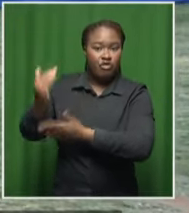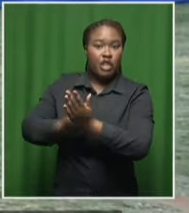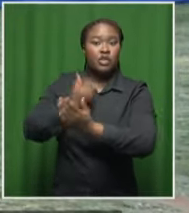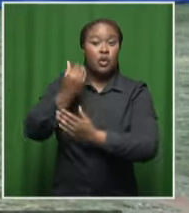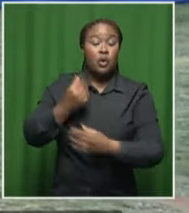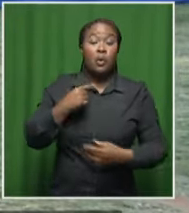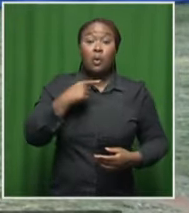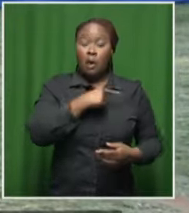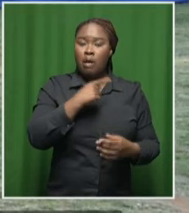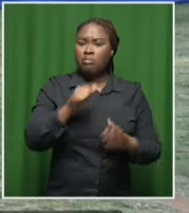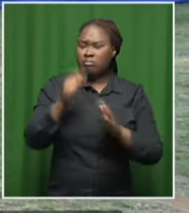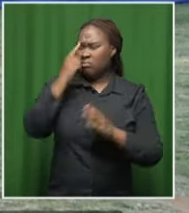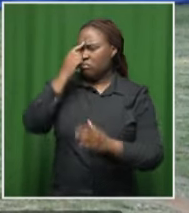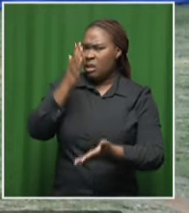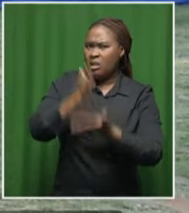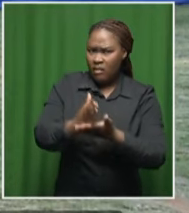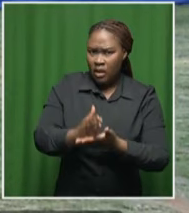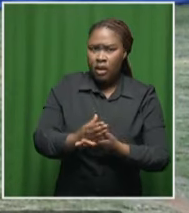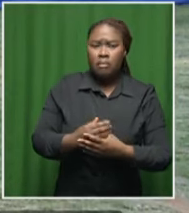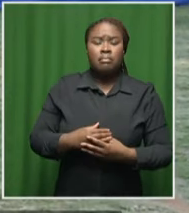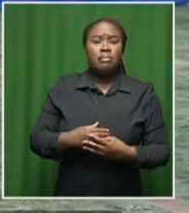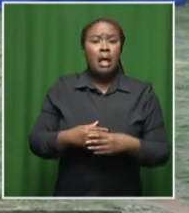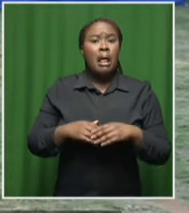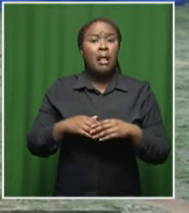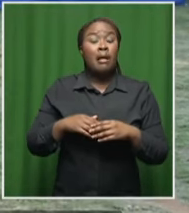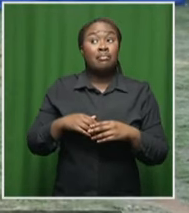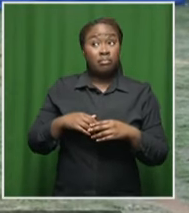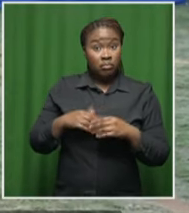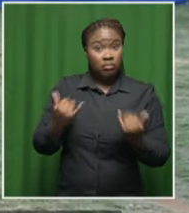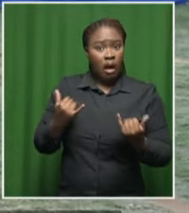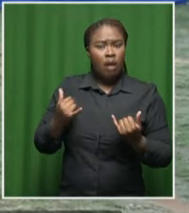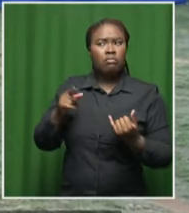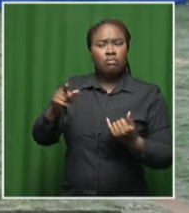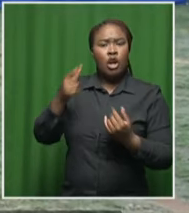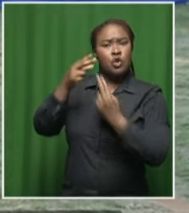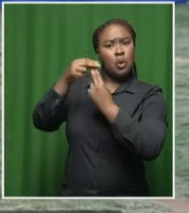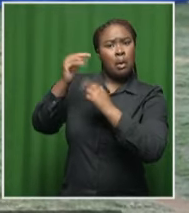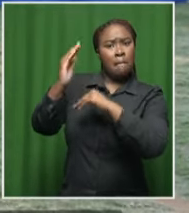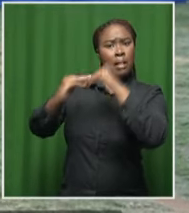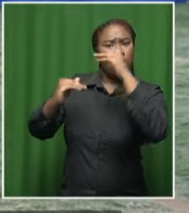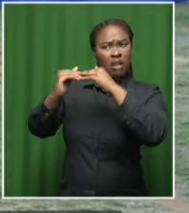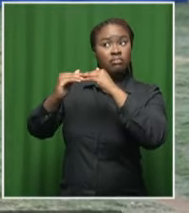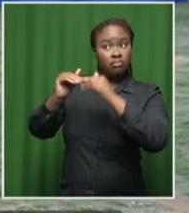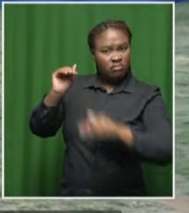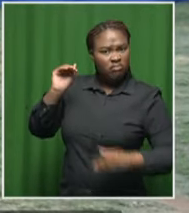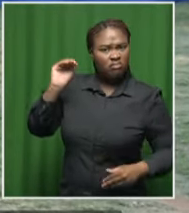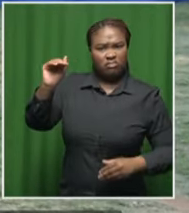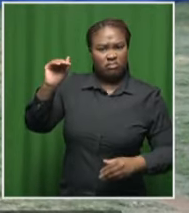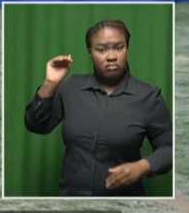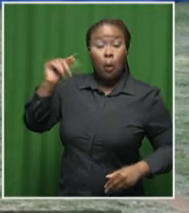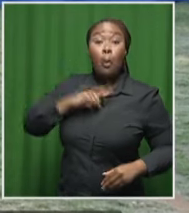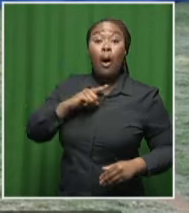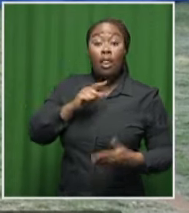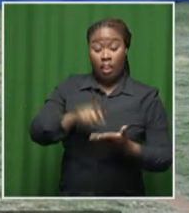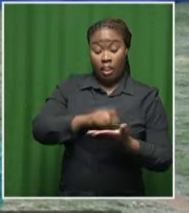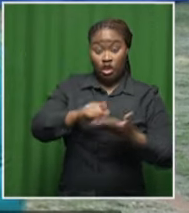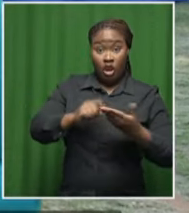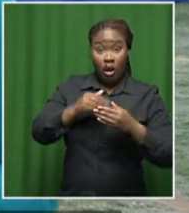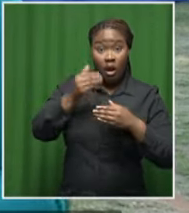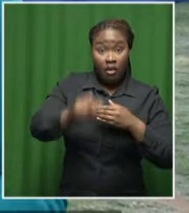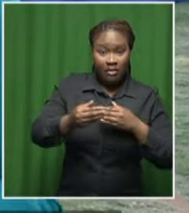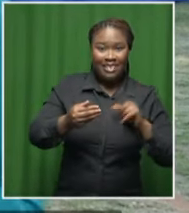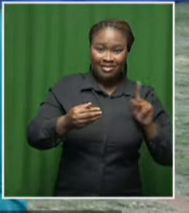they're actually knocking on the doors of the union buildings that come or oppose the elections. They will